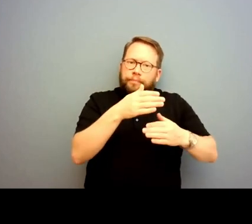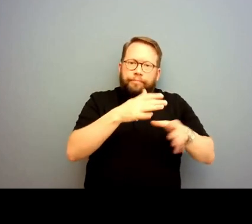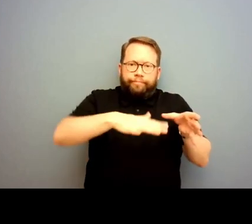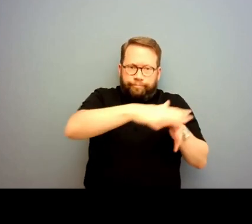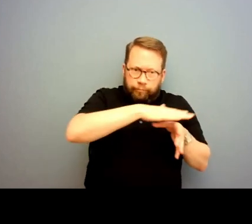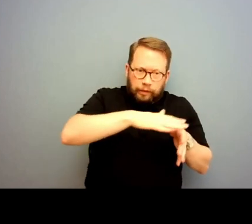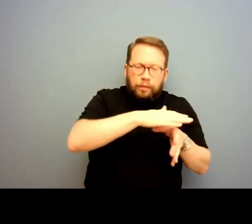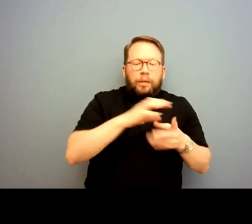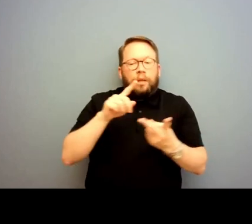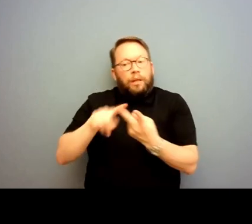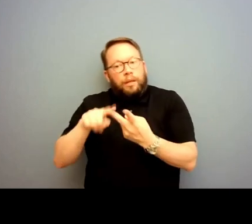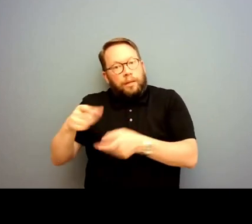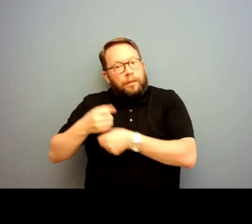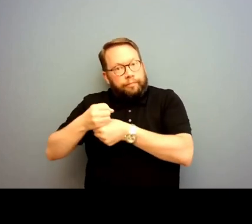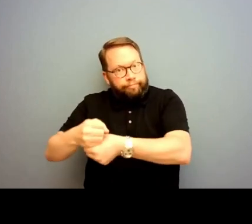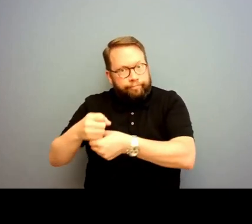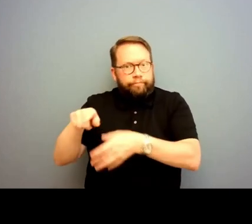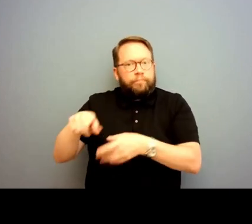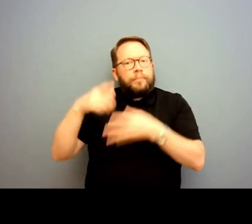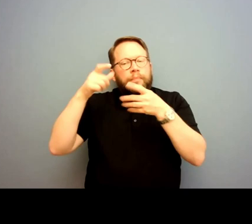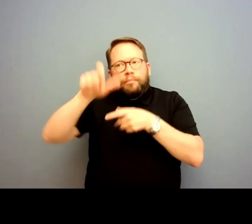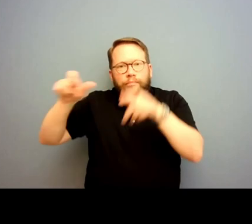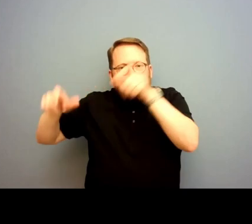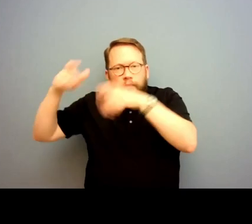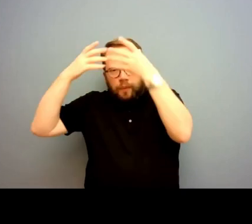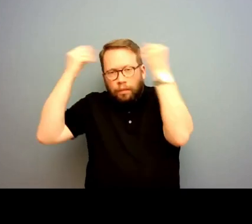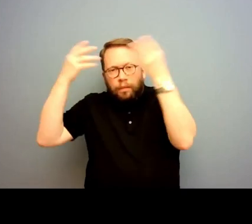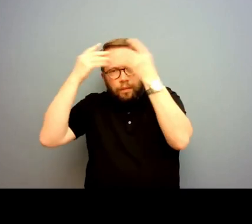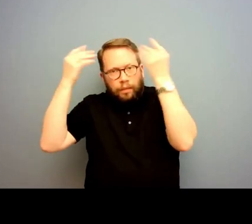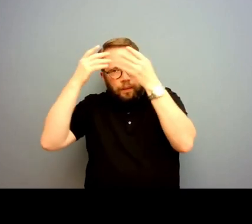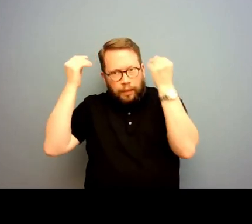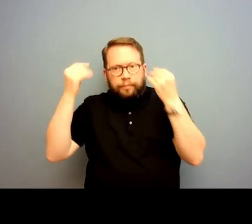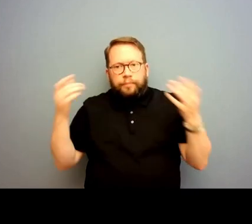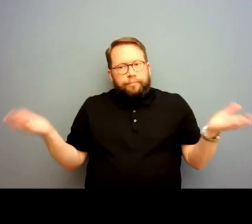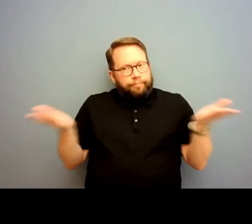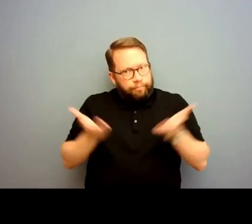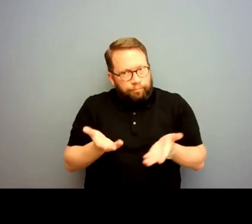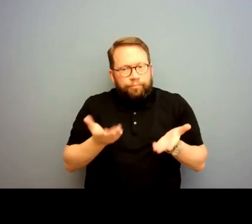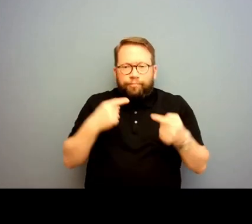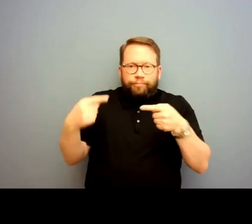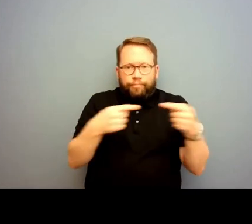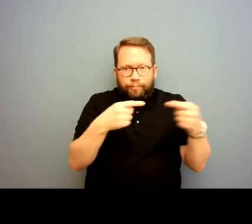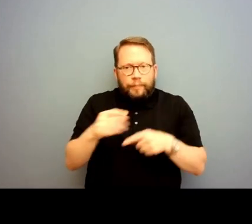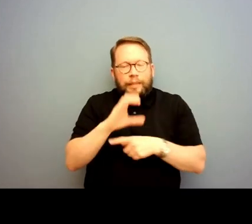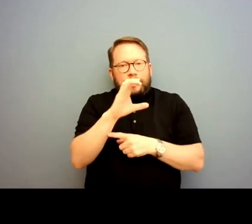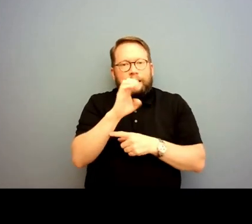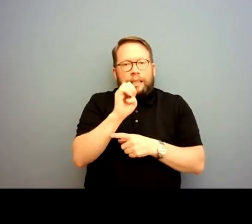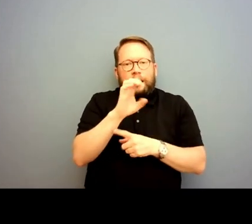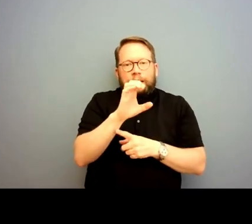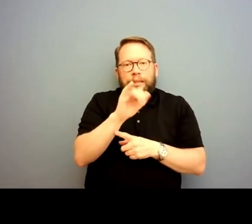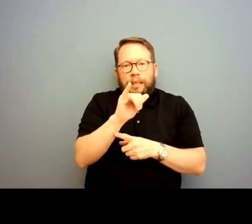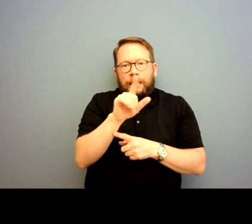will start by inviting Cecilie Marie Jakobsen, who